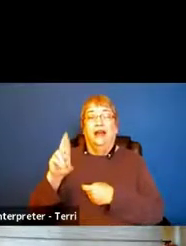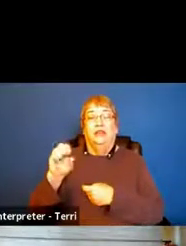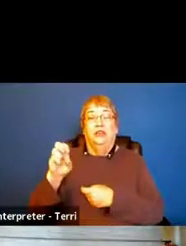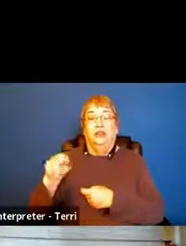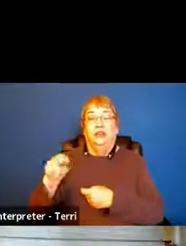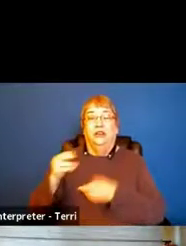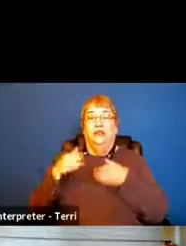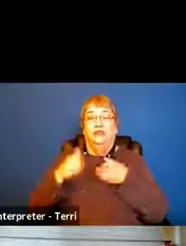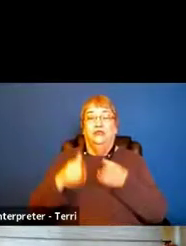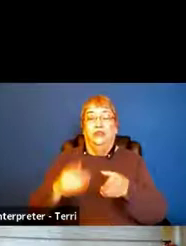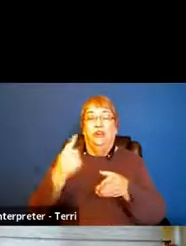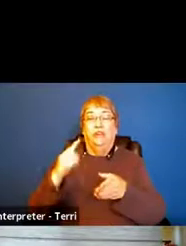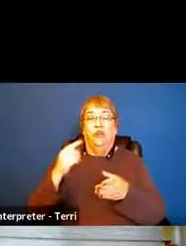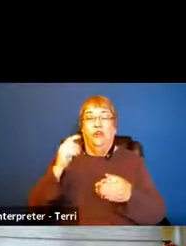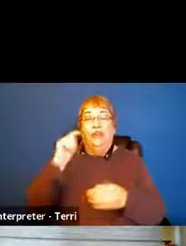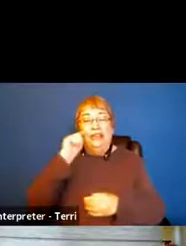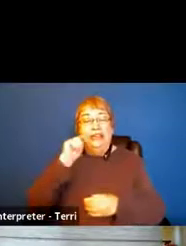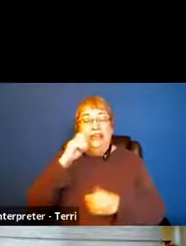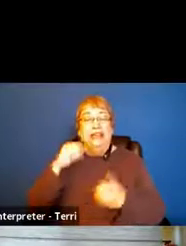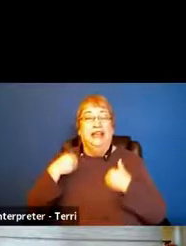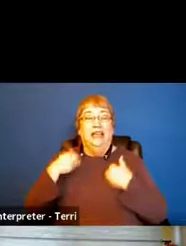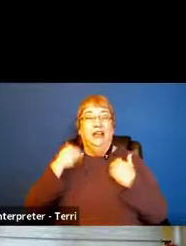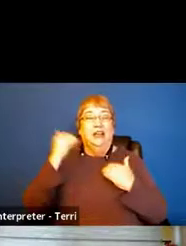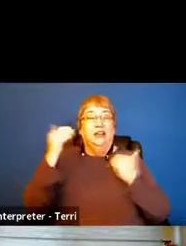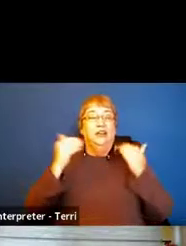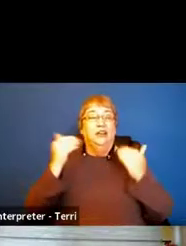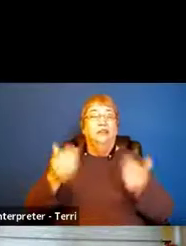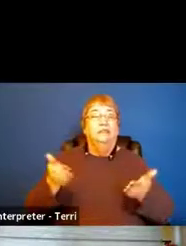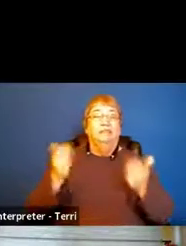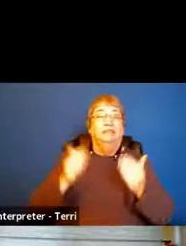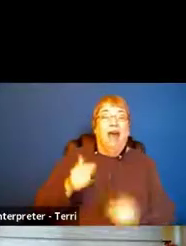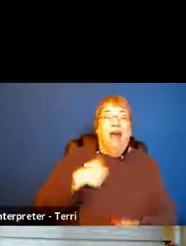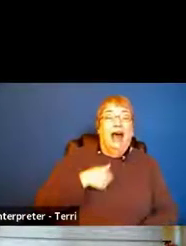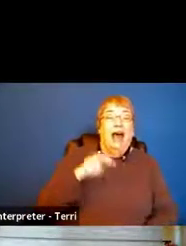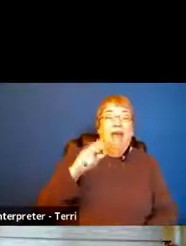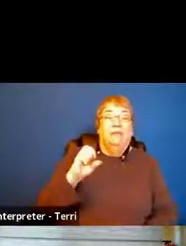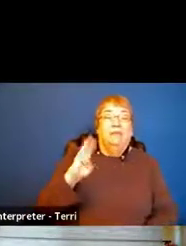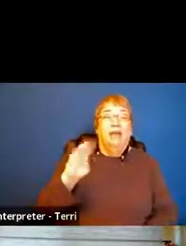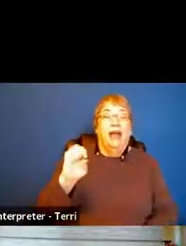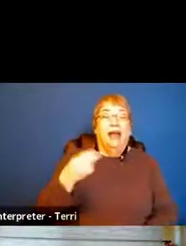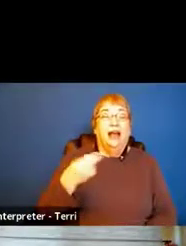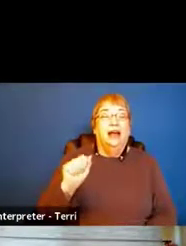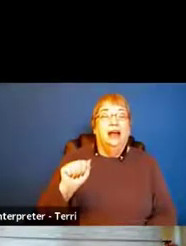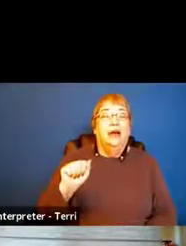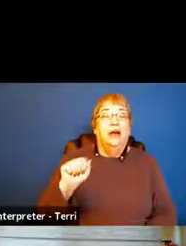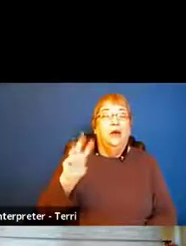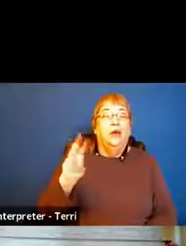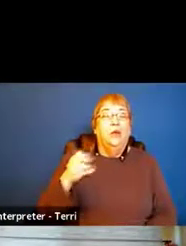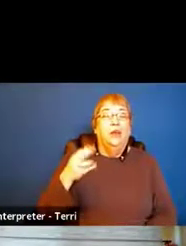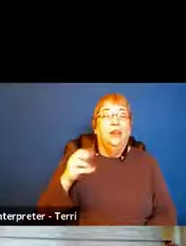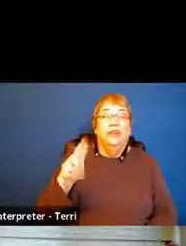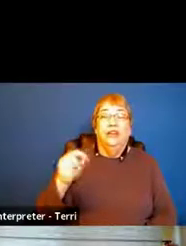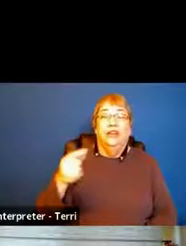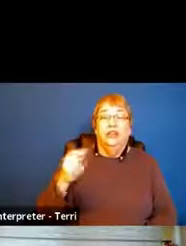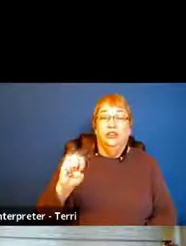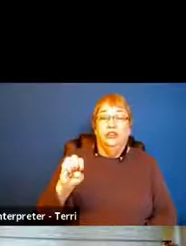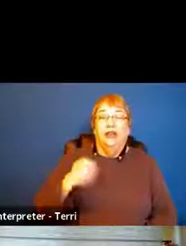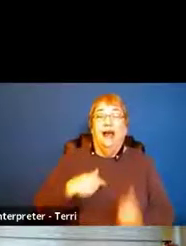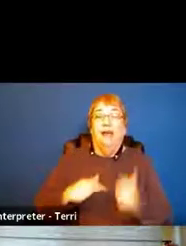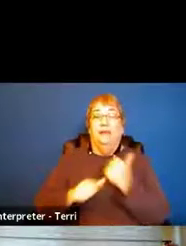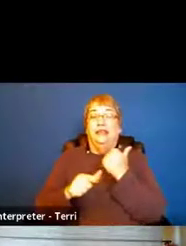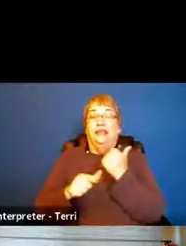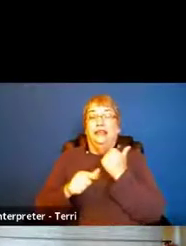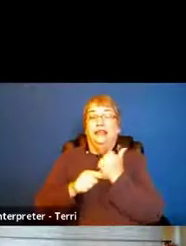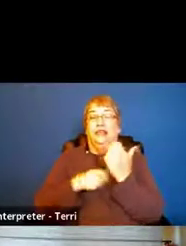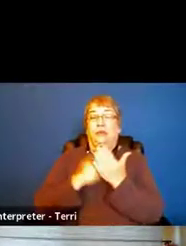adults. Hi, everybody. My name is Rebecca Witheridge. I'm a licensed clinical social worker, and I'm the assistant program manager at